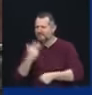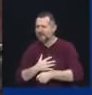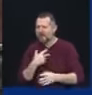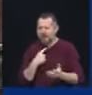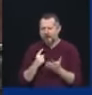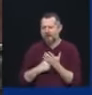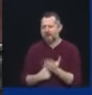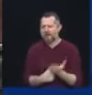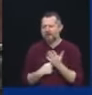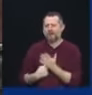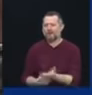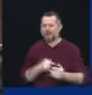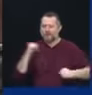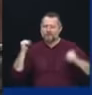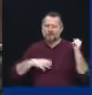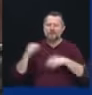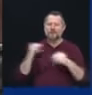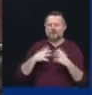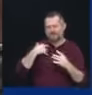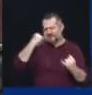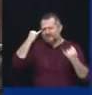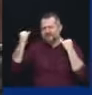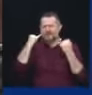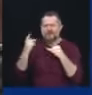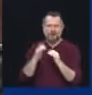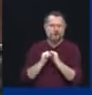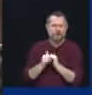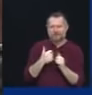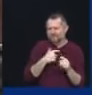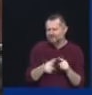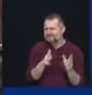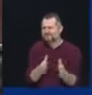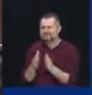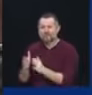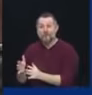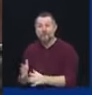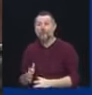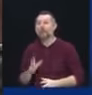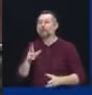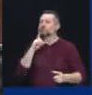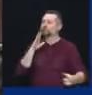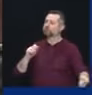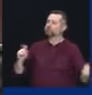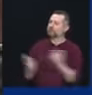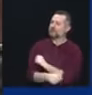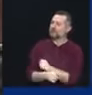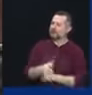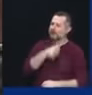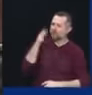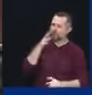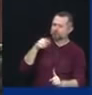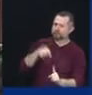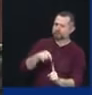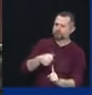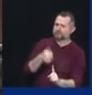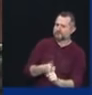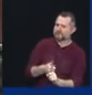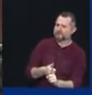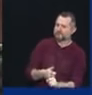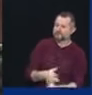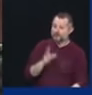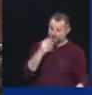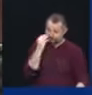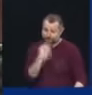together, finding different ways that we could revolutionize agriculture in New York. And in many ways, we